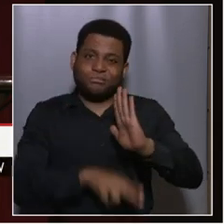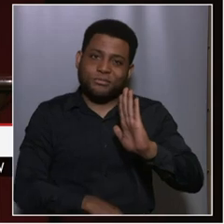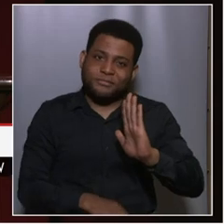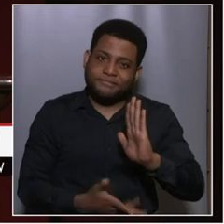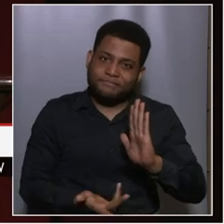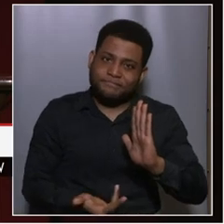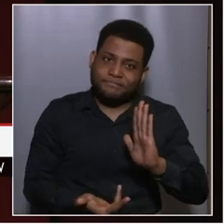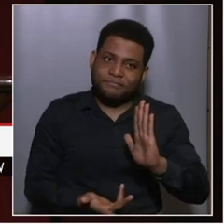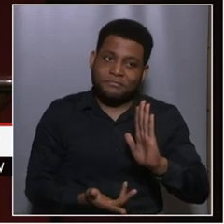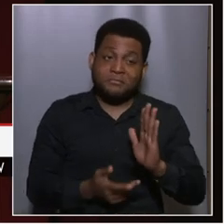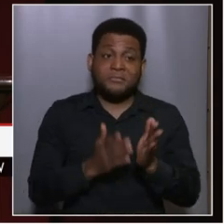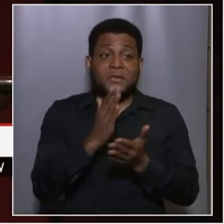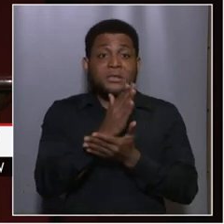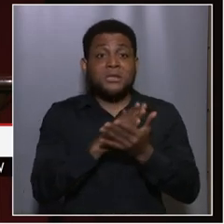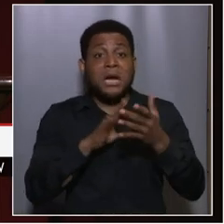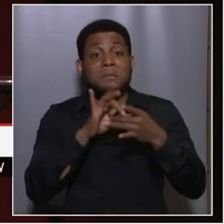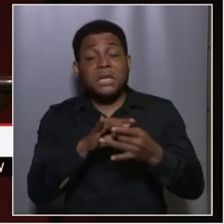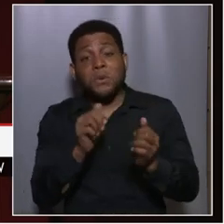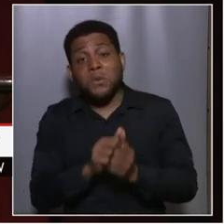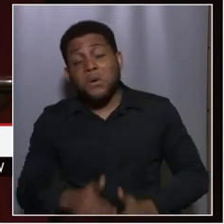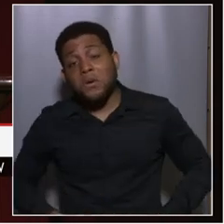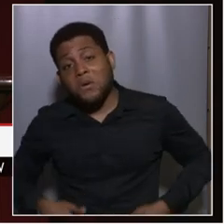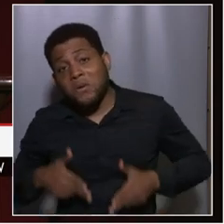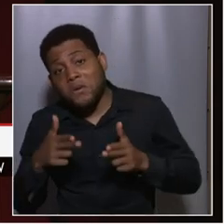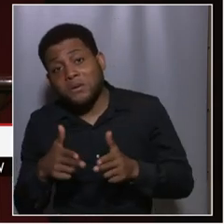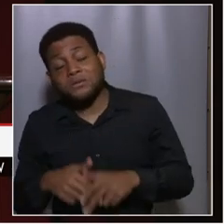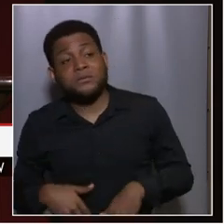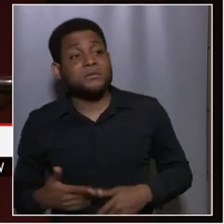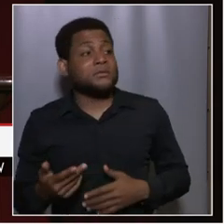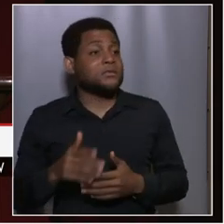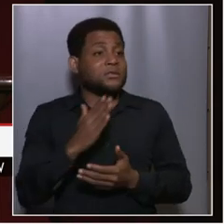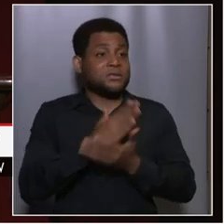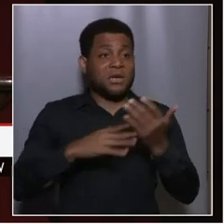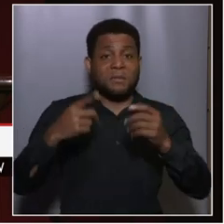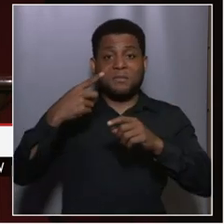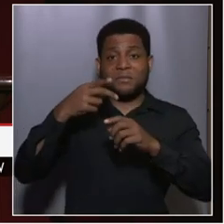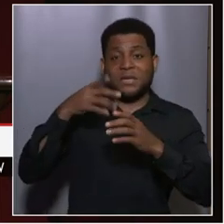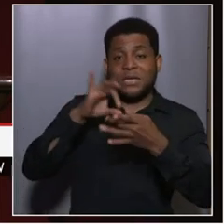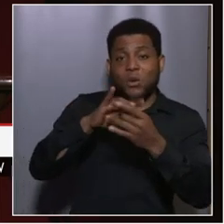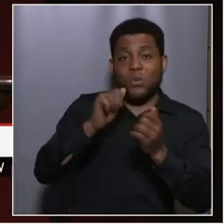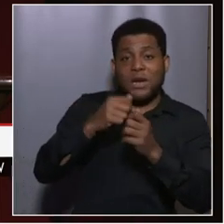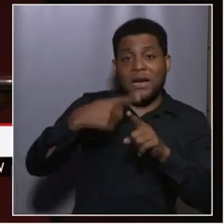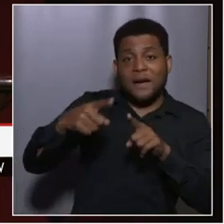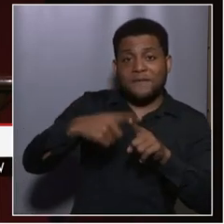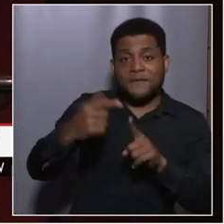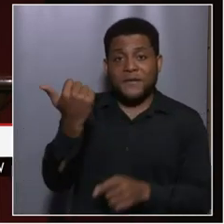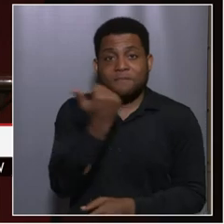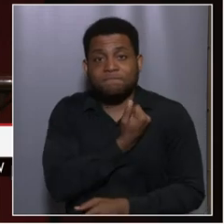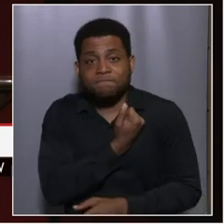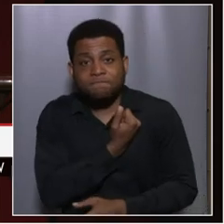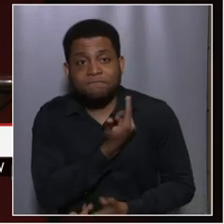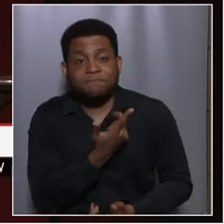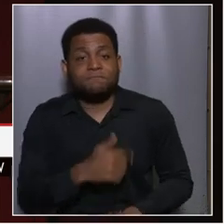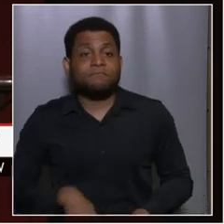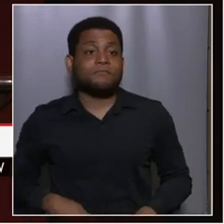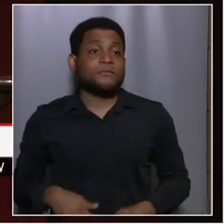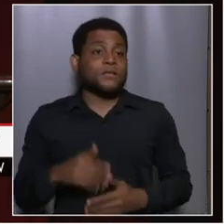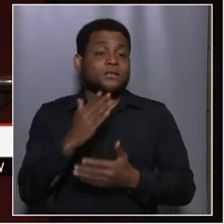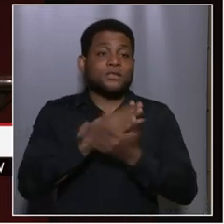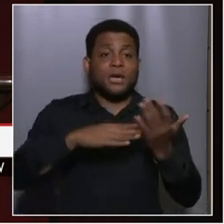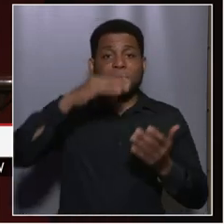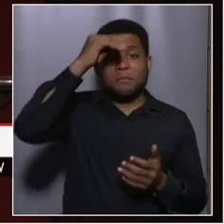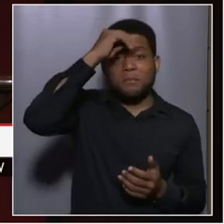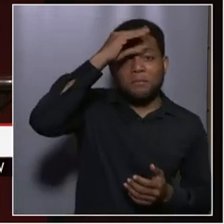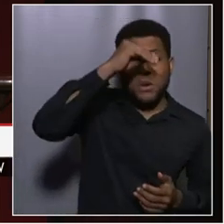some knives, some boys, some girls, some women, some men, somebody's family. So